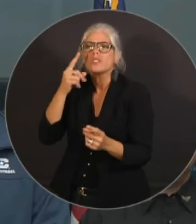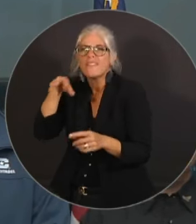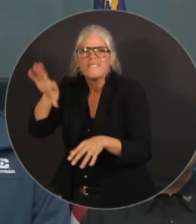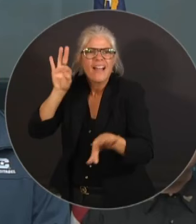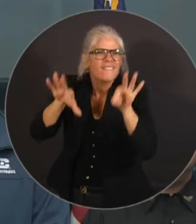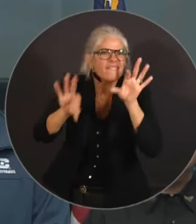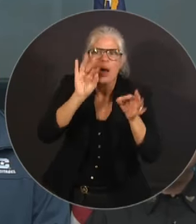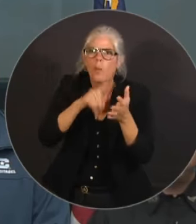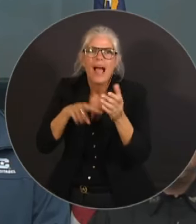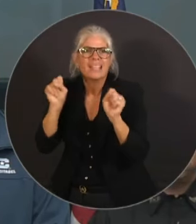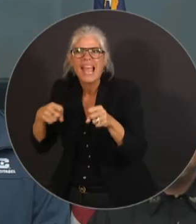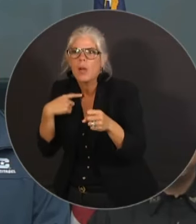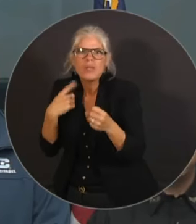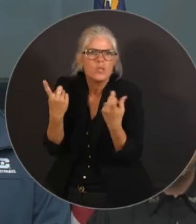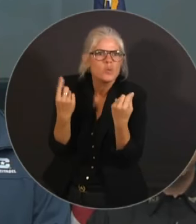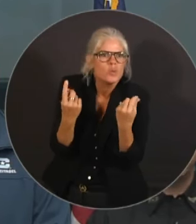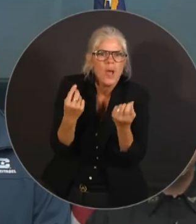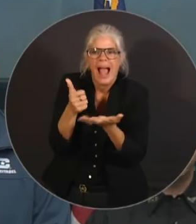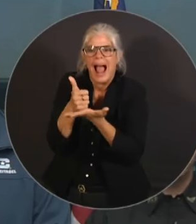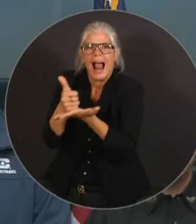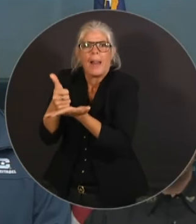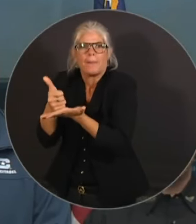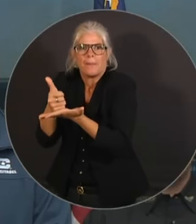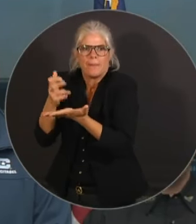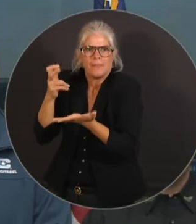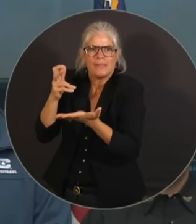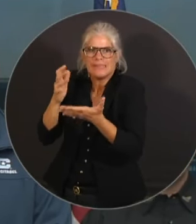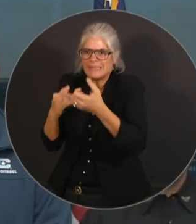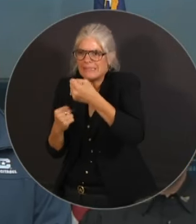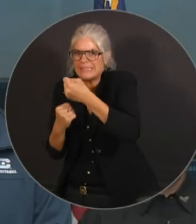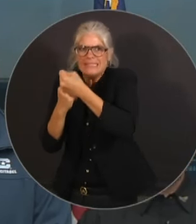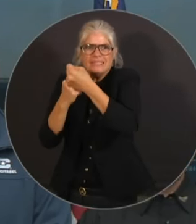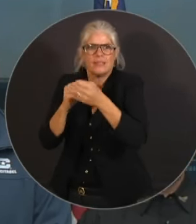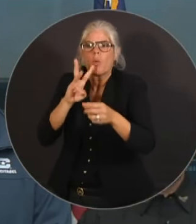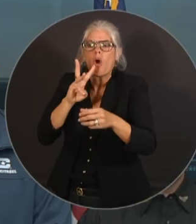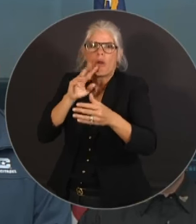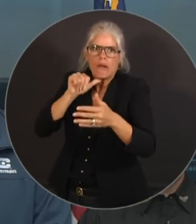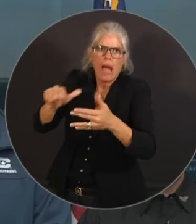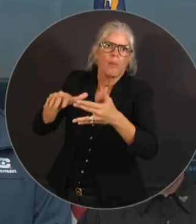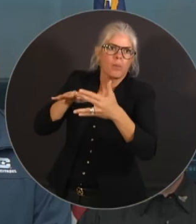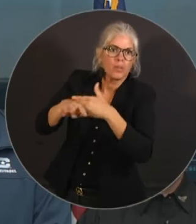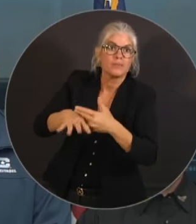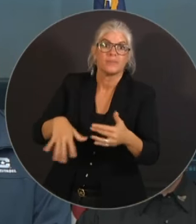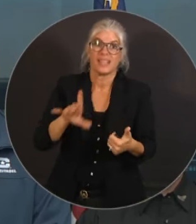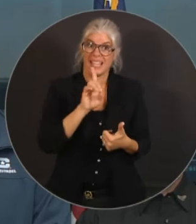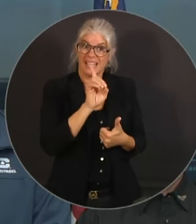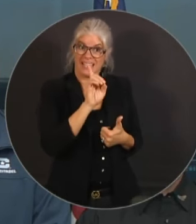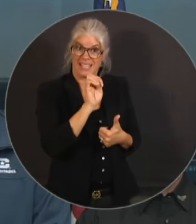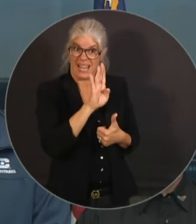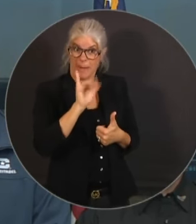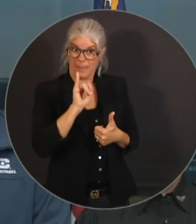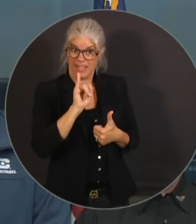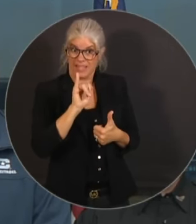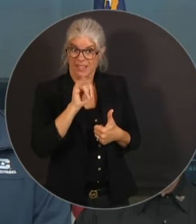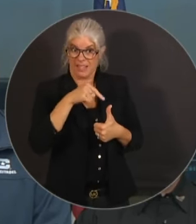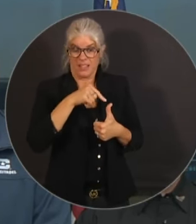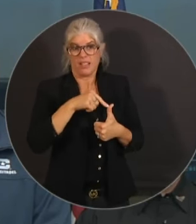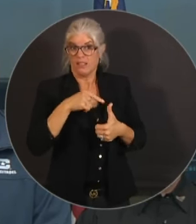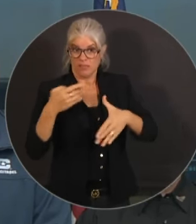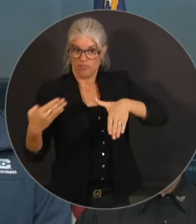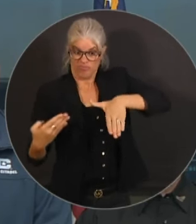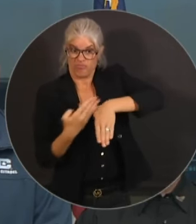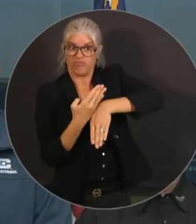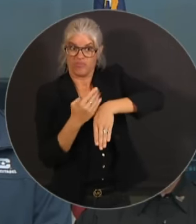do to augment? This was something we introduced during Hurricane Debbie, which was not a storm on the level of